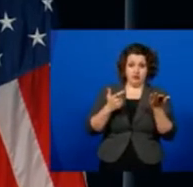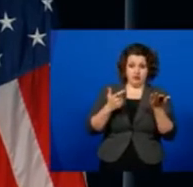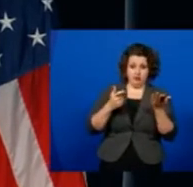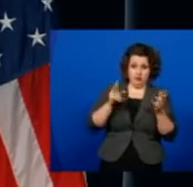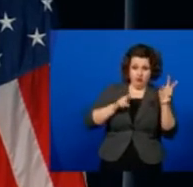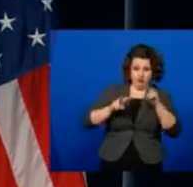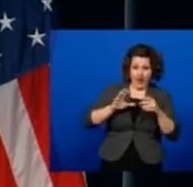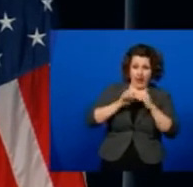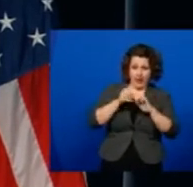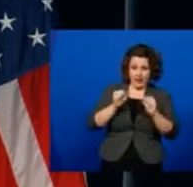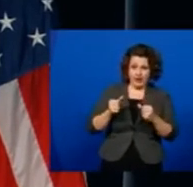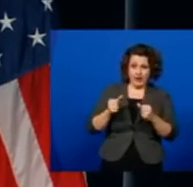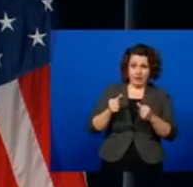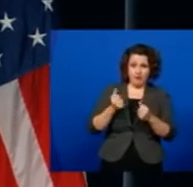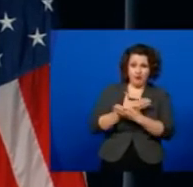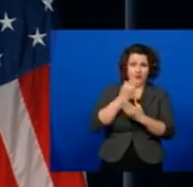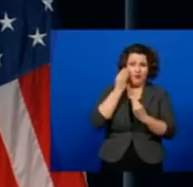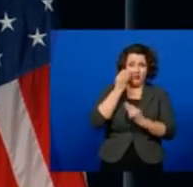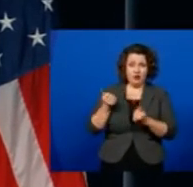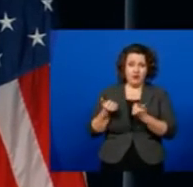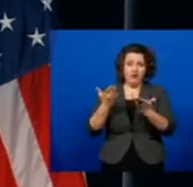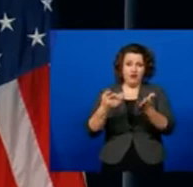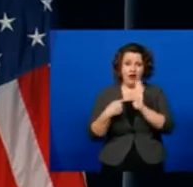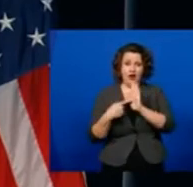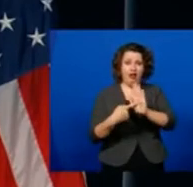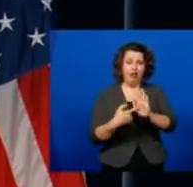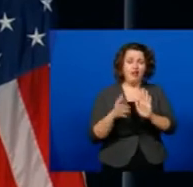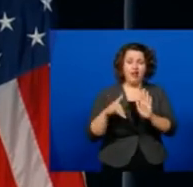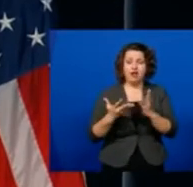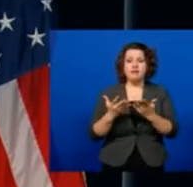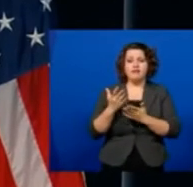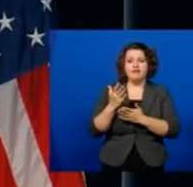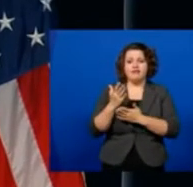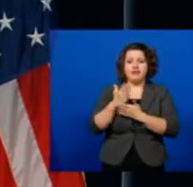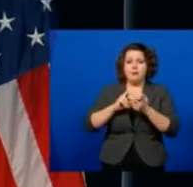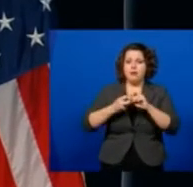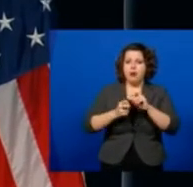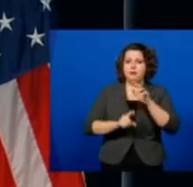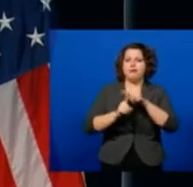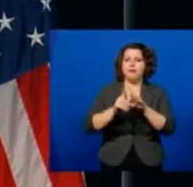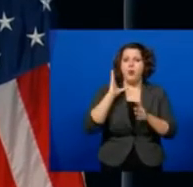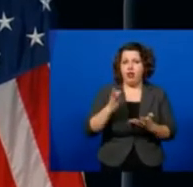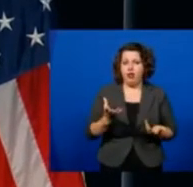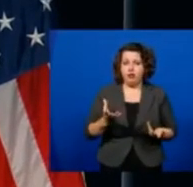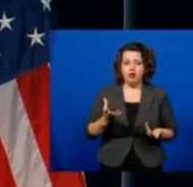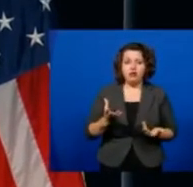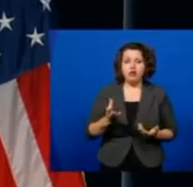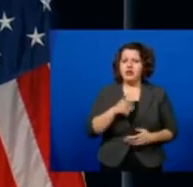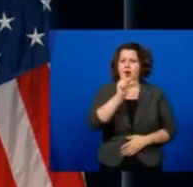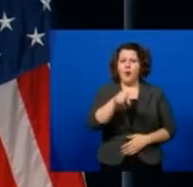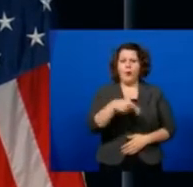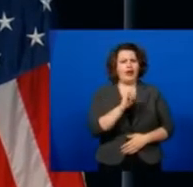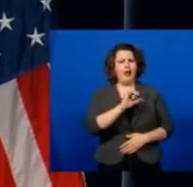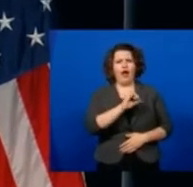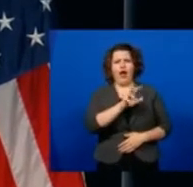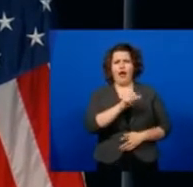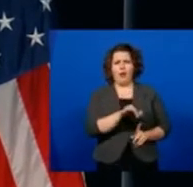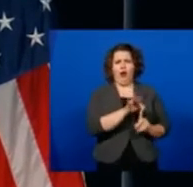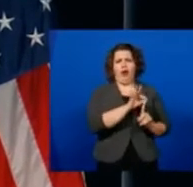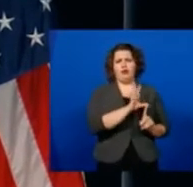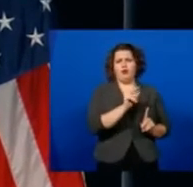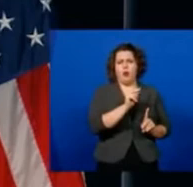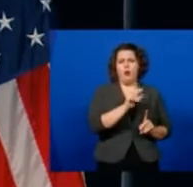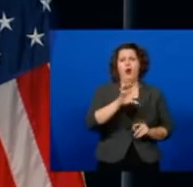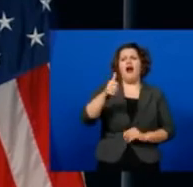new information to Iowans, some of that is going to occur. And that's not unique to Iowa either. Other states